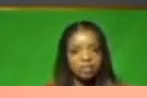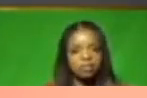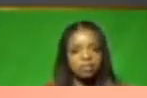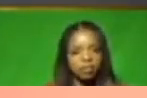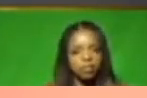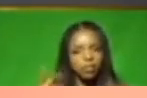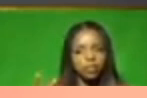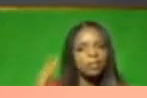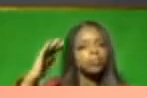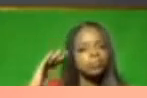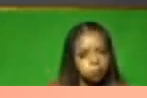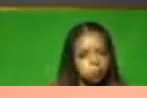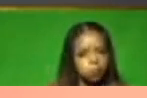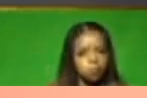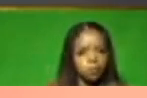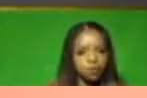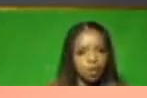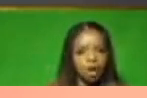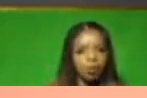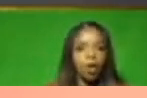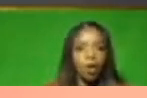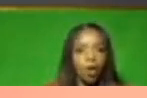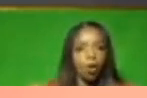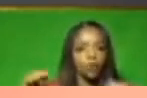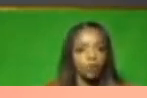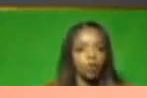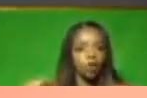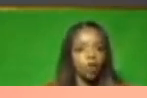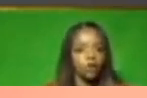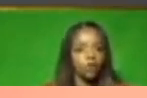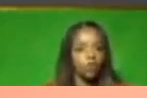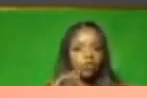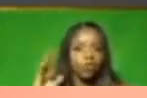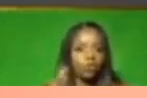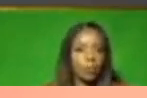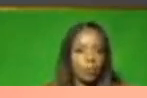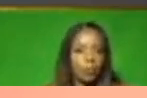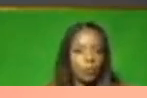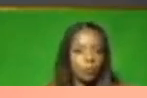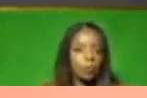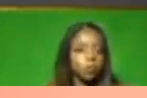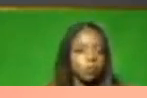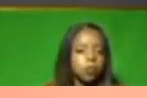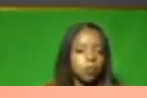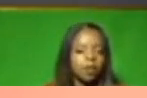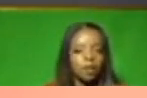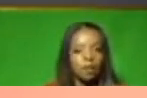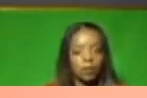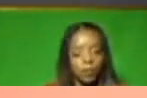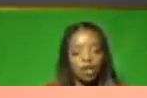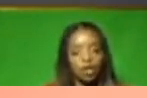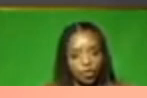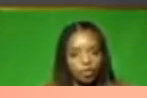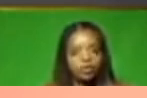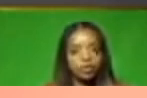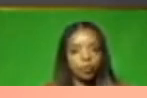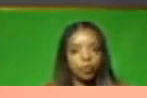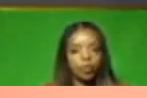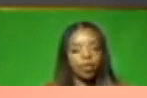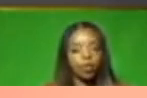the severity of load shedding. We are going to continue working with companies,